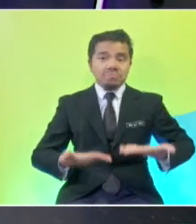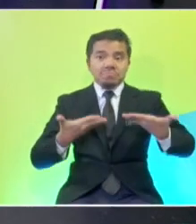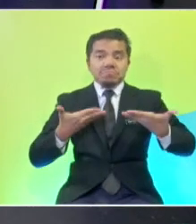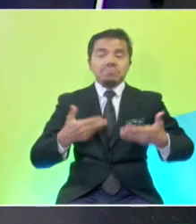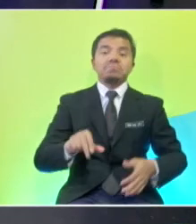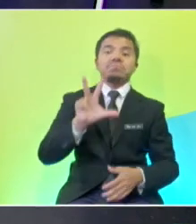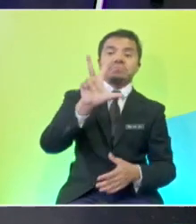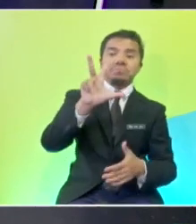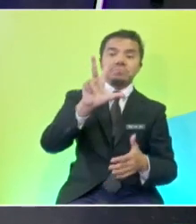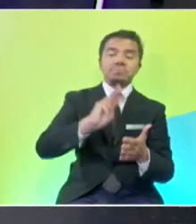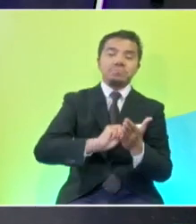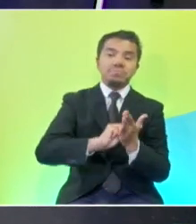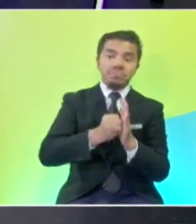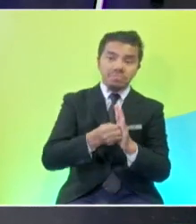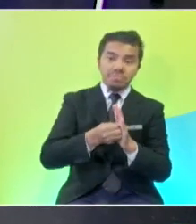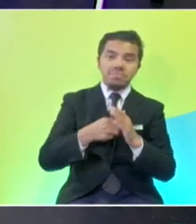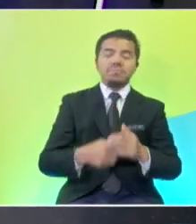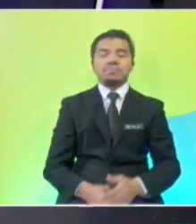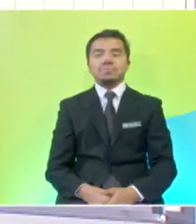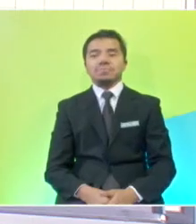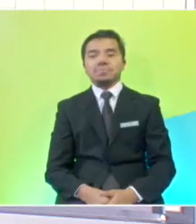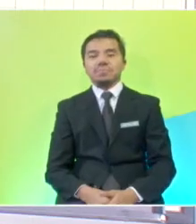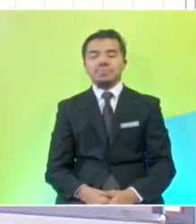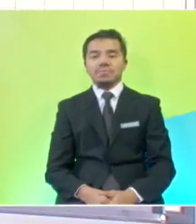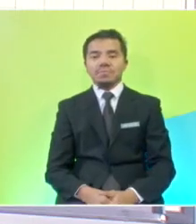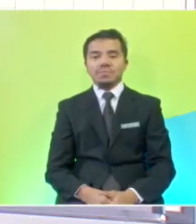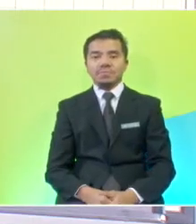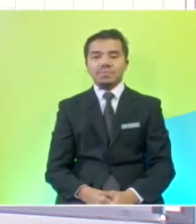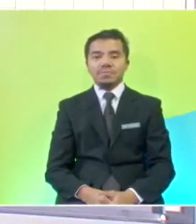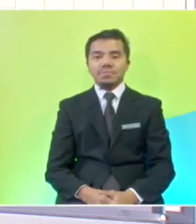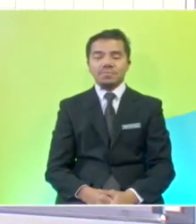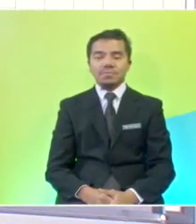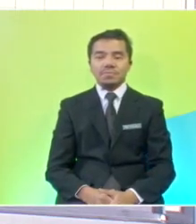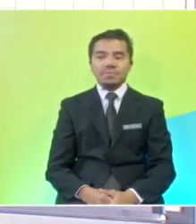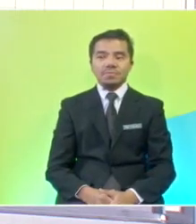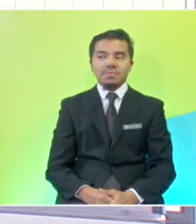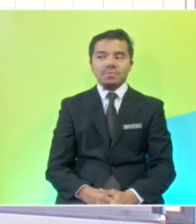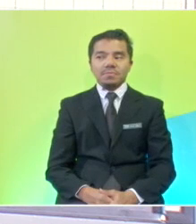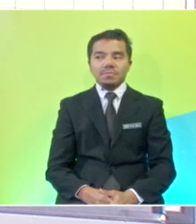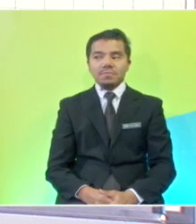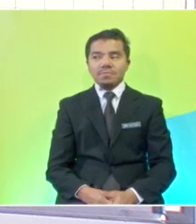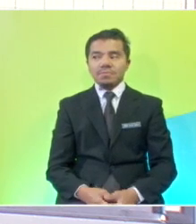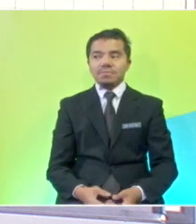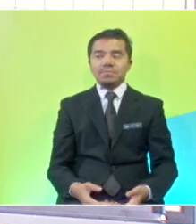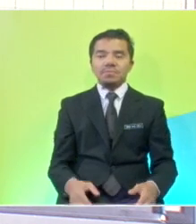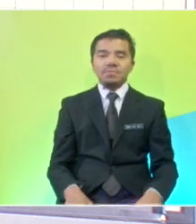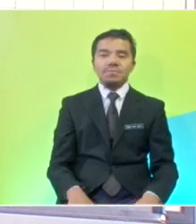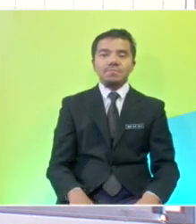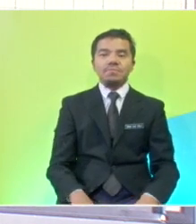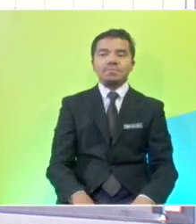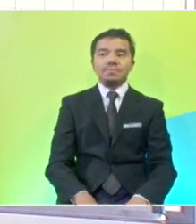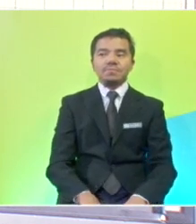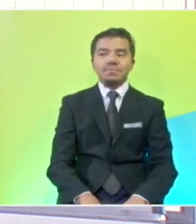world, we can say the achievement of the people. But usually breathing we cannot control. So Okay. that we call involuntary.